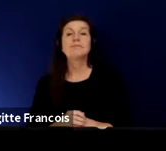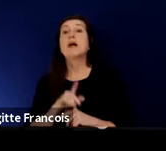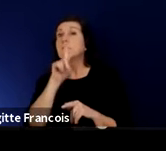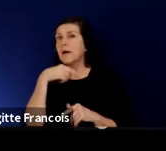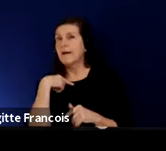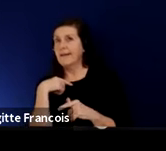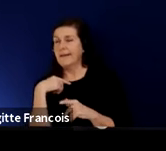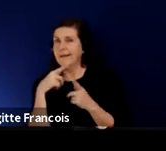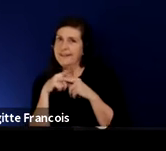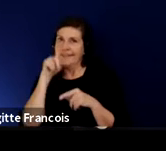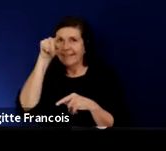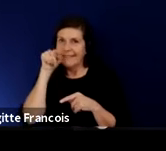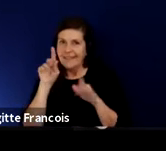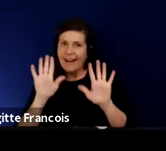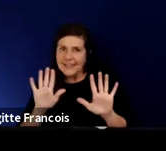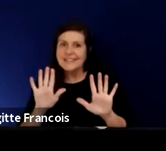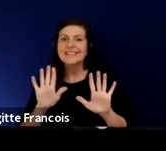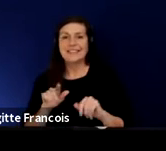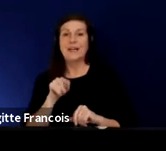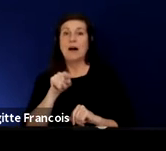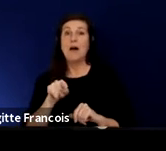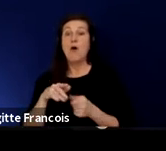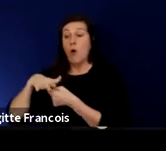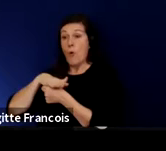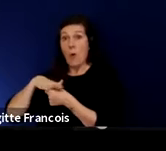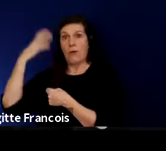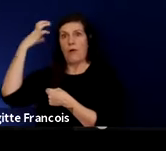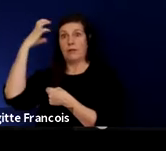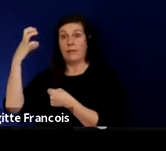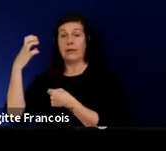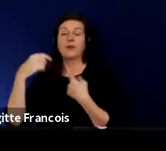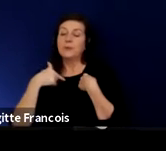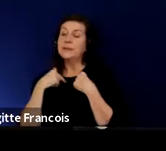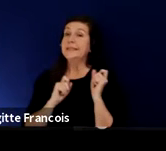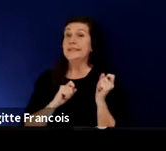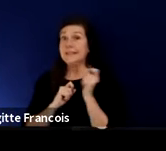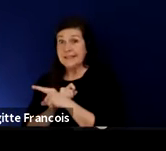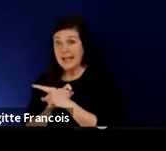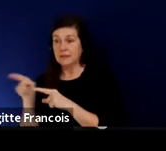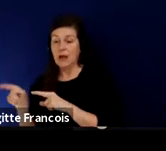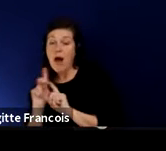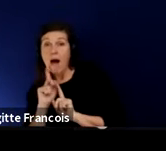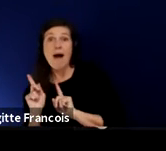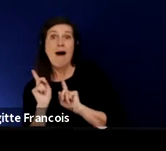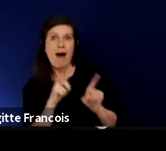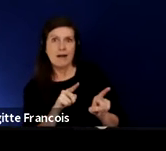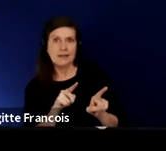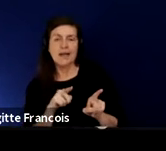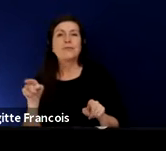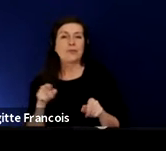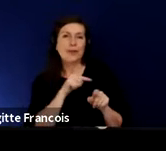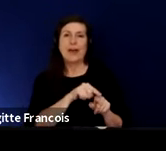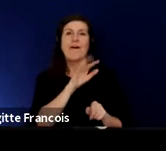here, because the local governments that answer surveys when we send something out, this is coming from the Funka